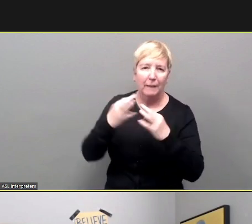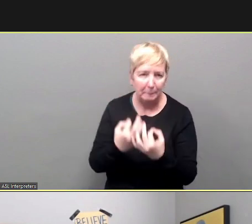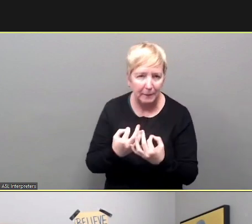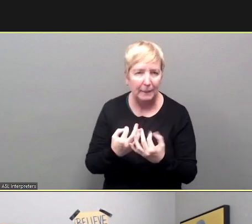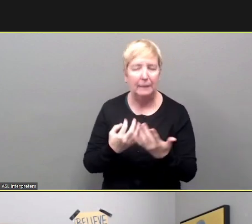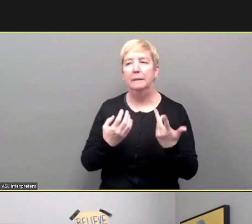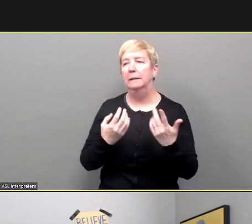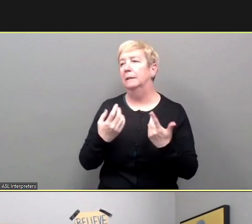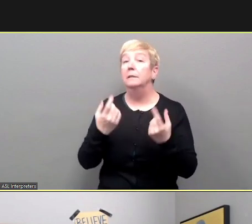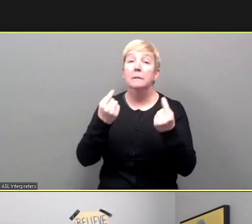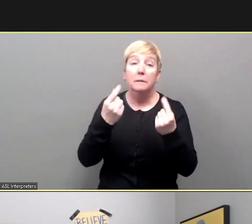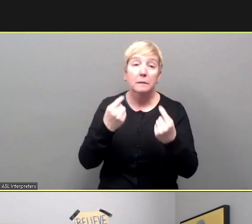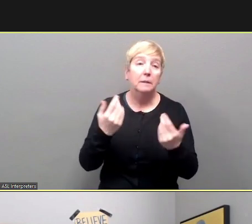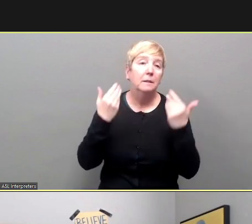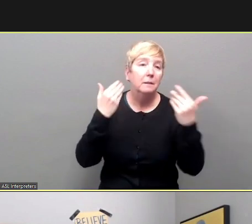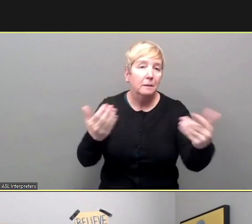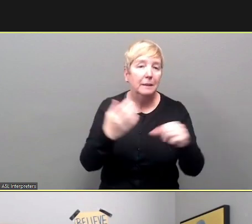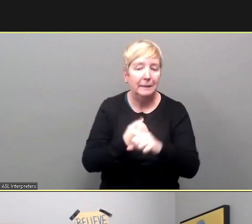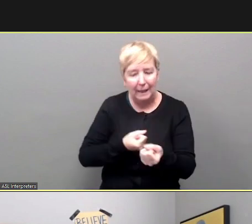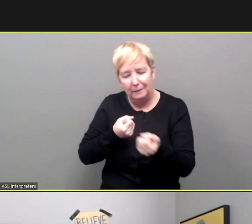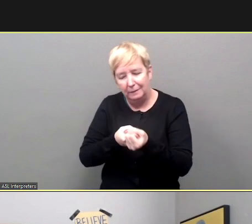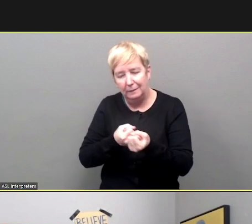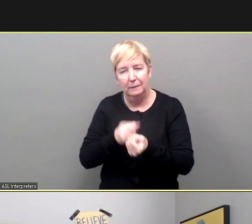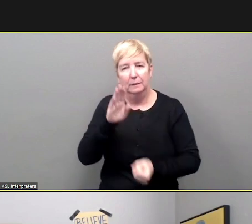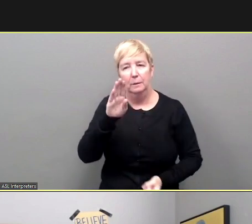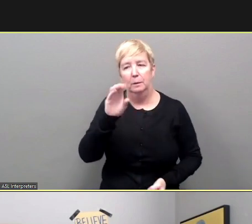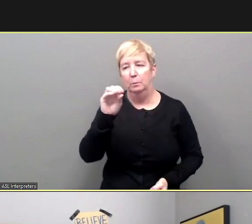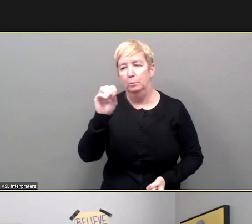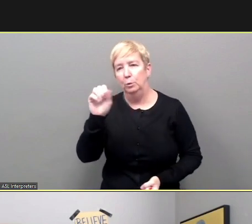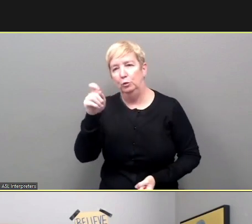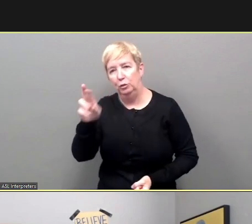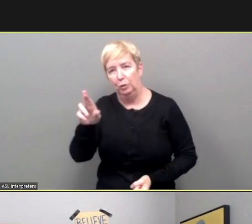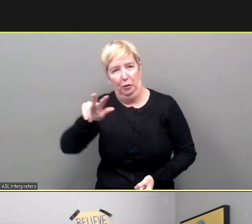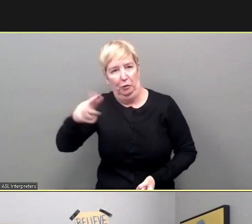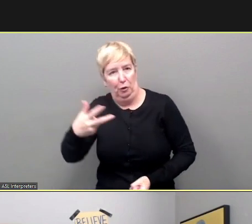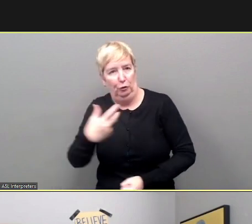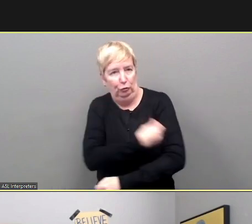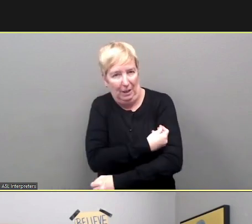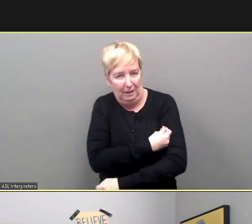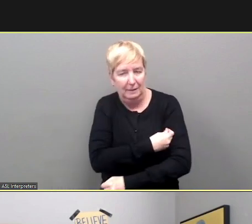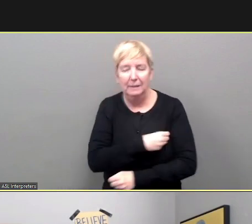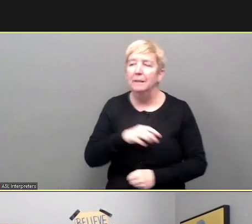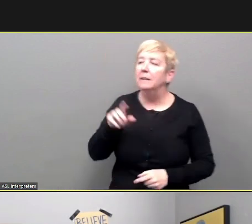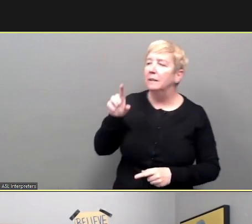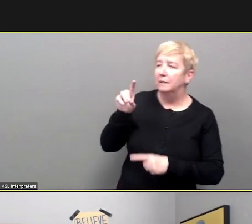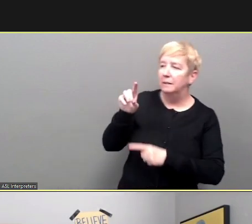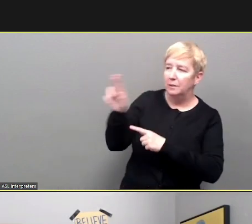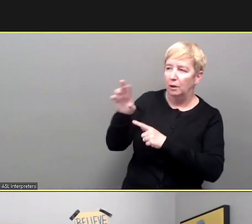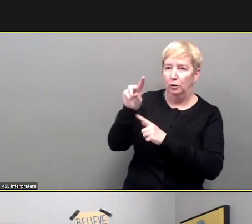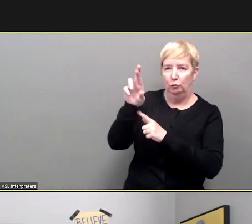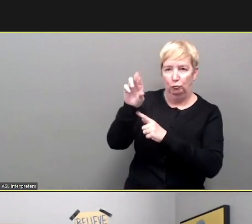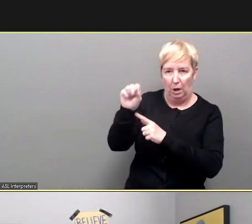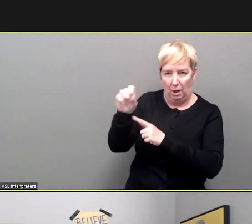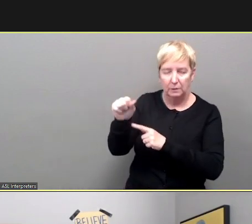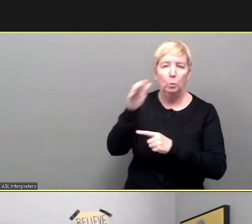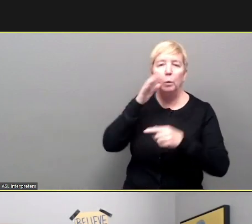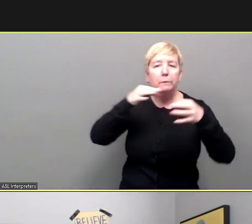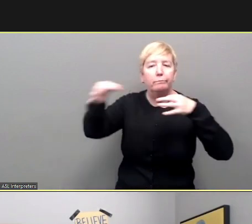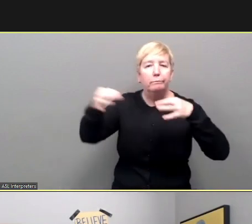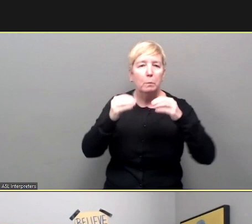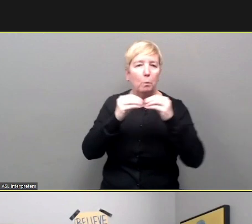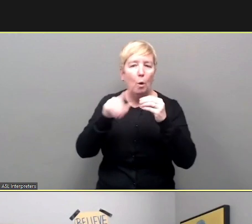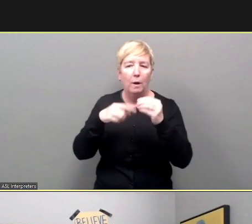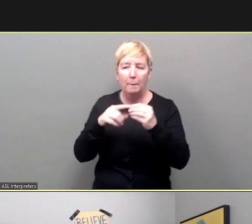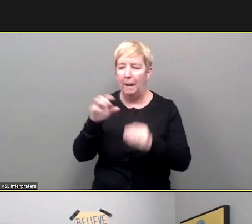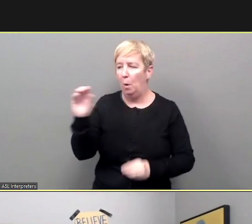Christine Ross will be sharing more about Omicron and the Delta as well, we